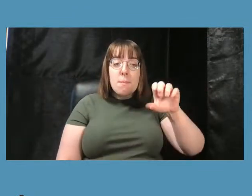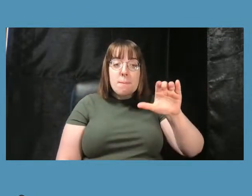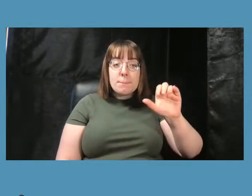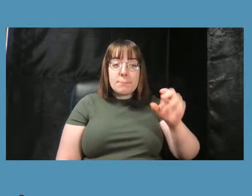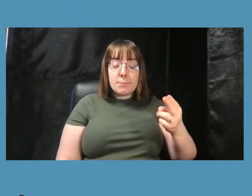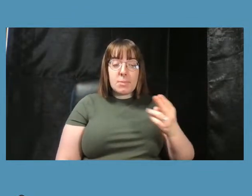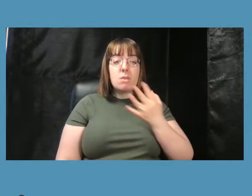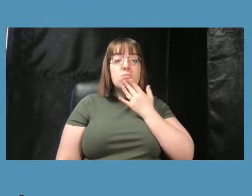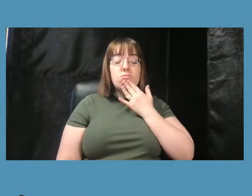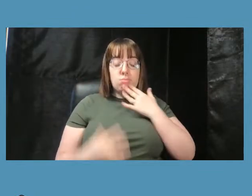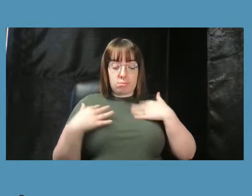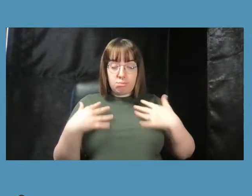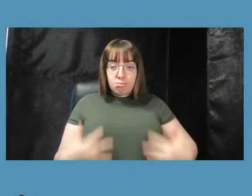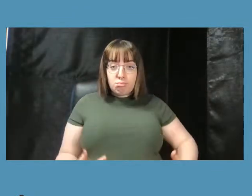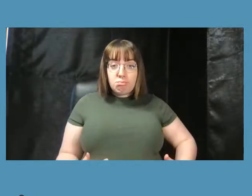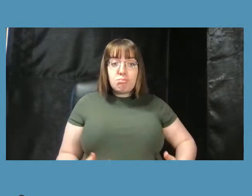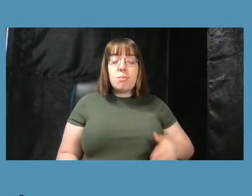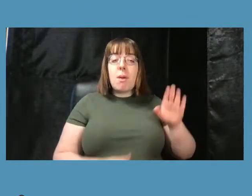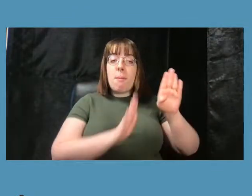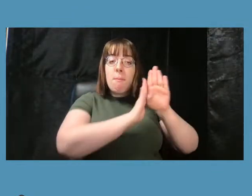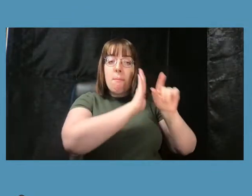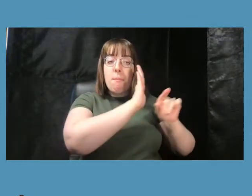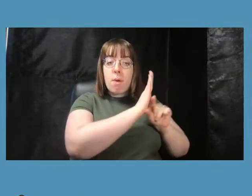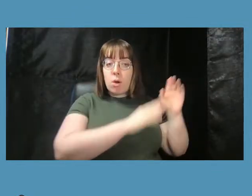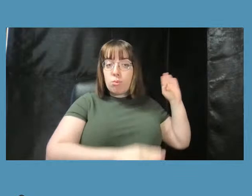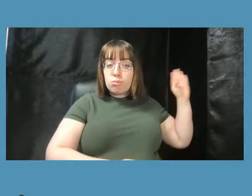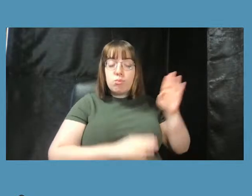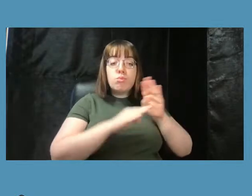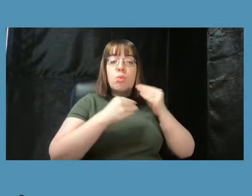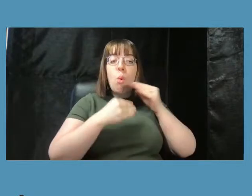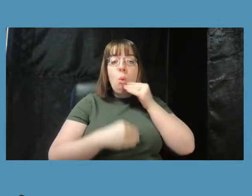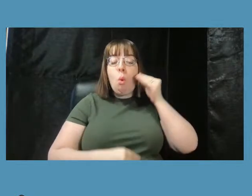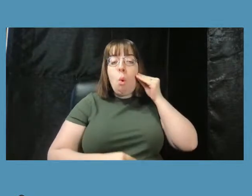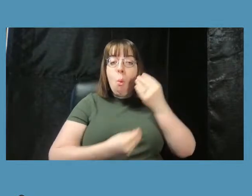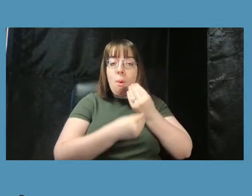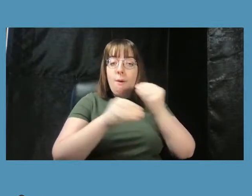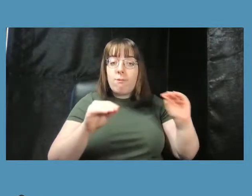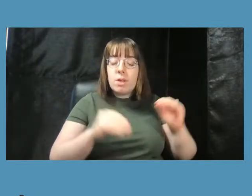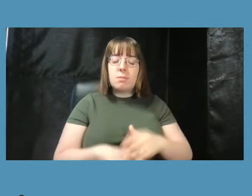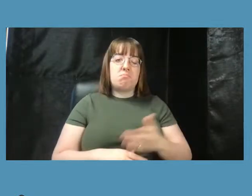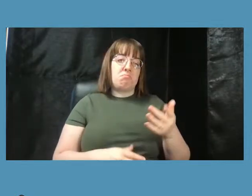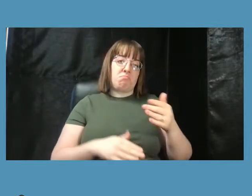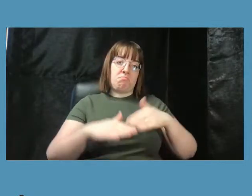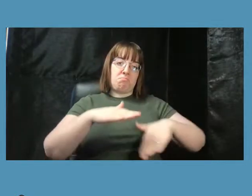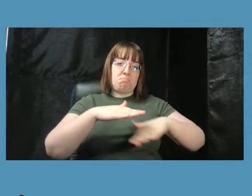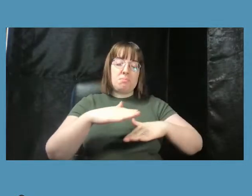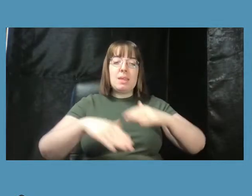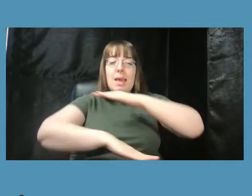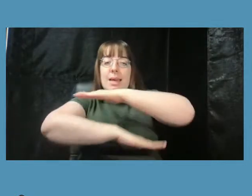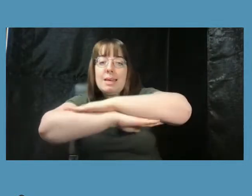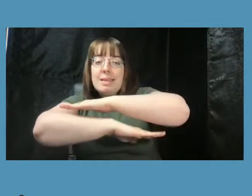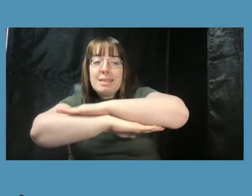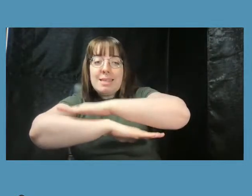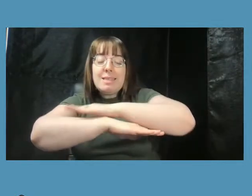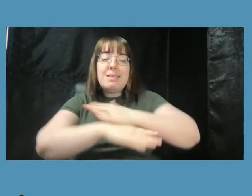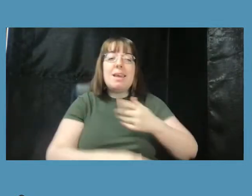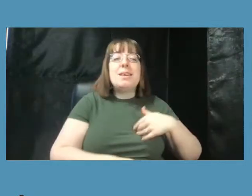in front of a backdrop of my home office, which is basically a desk and a computer, which I attempted to clean up for this